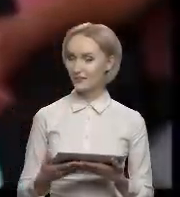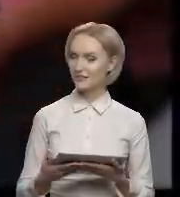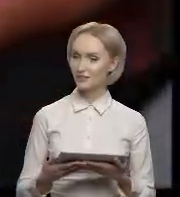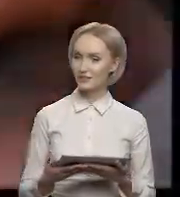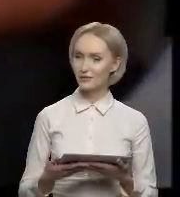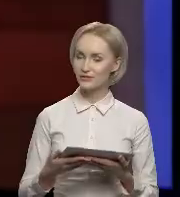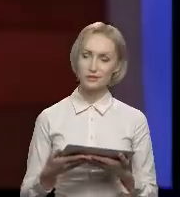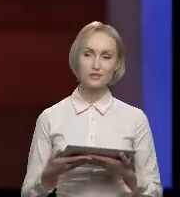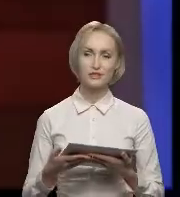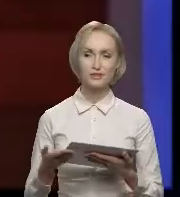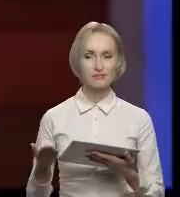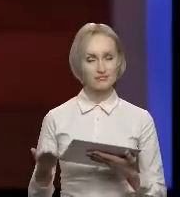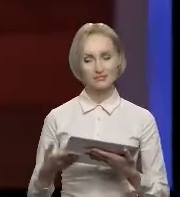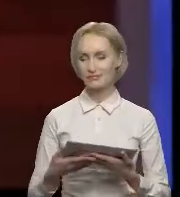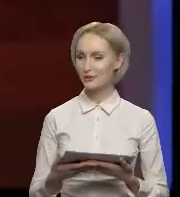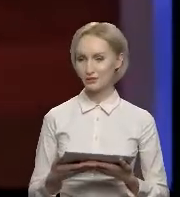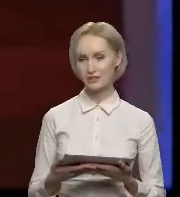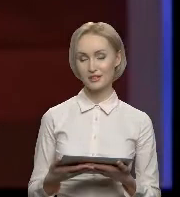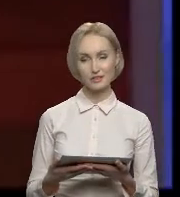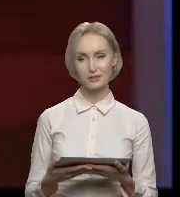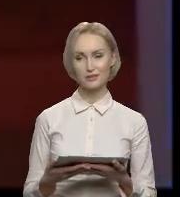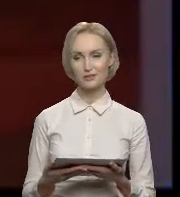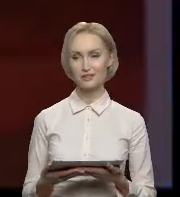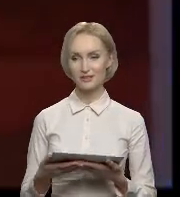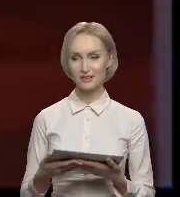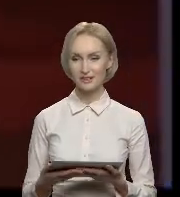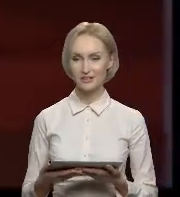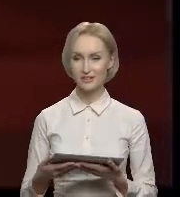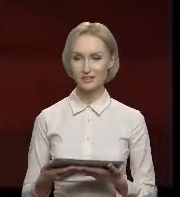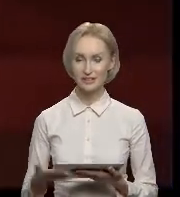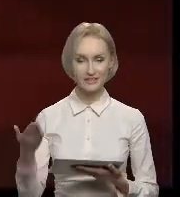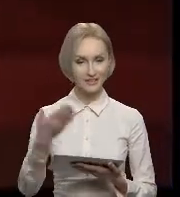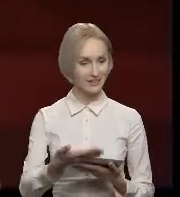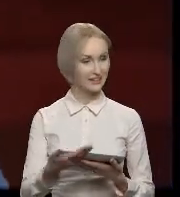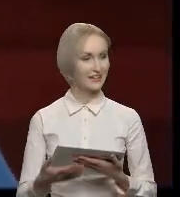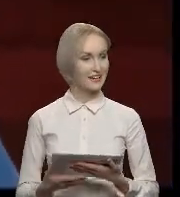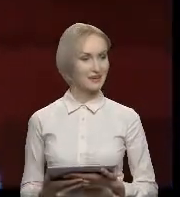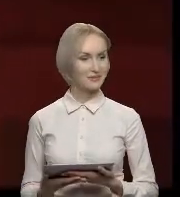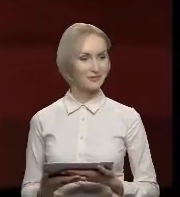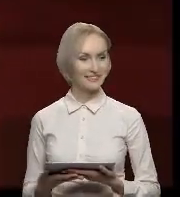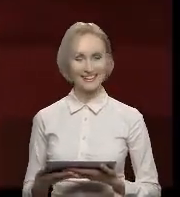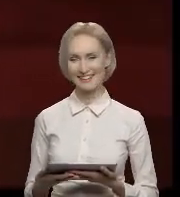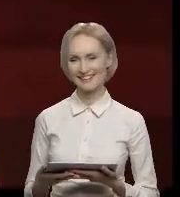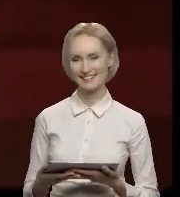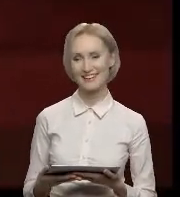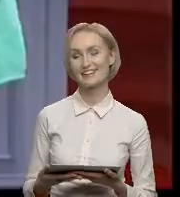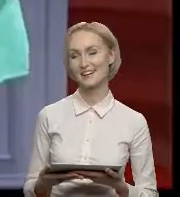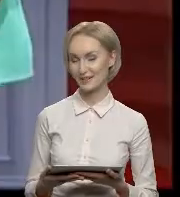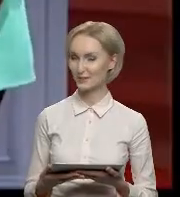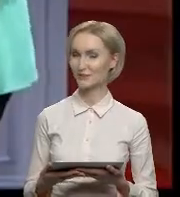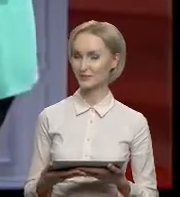here like y'all get along. Both of y'all got to that's just shenanigans. You got to come over there and get me out the way.